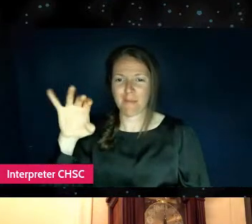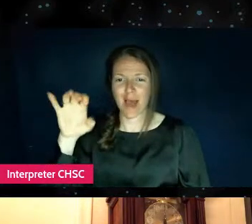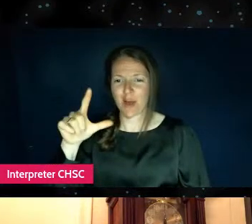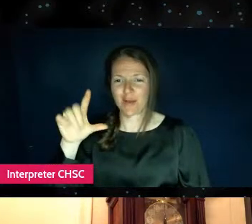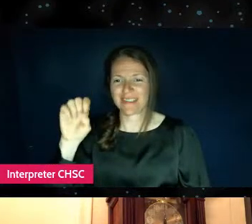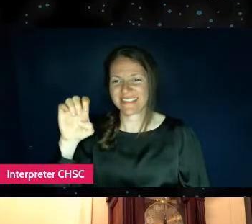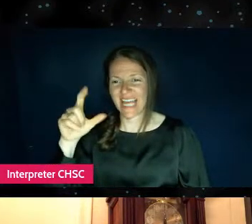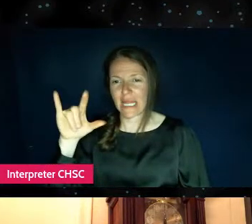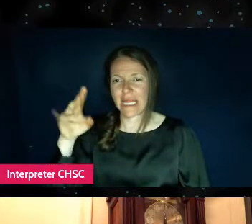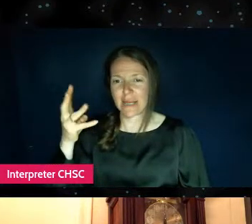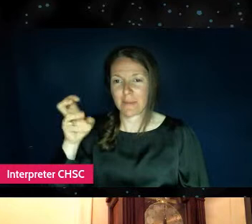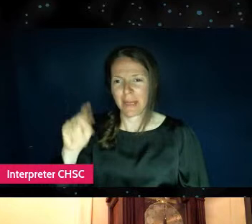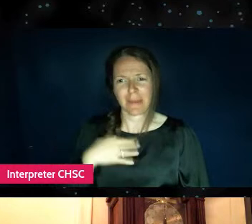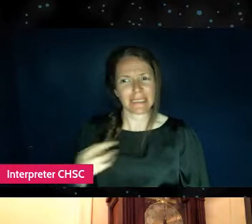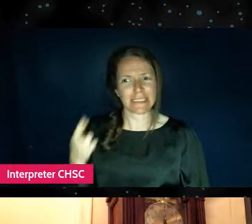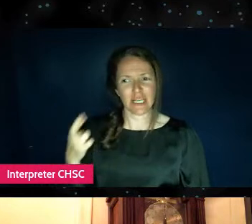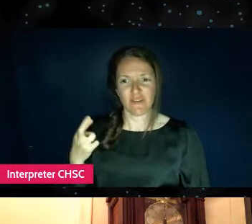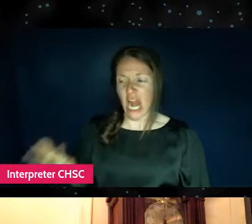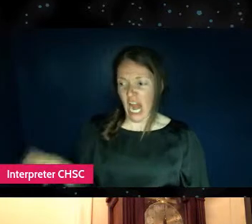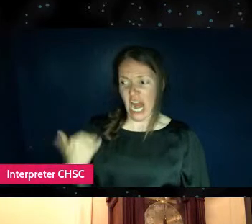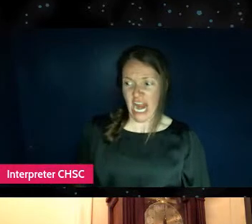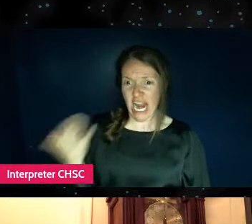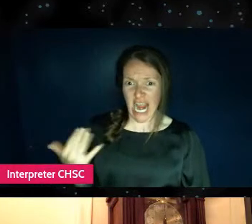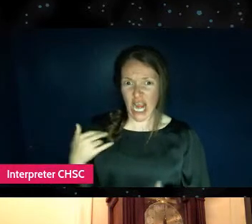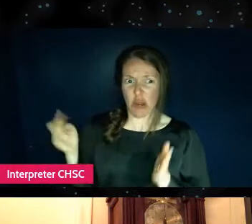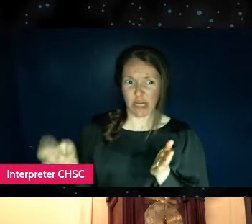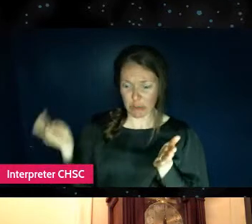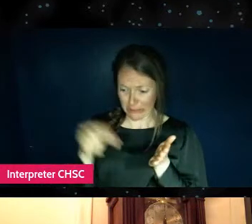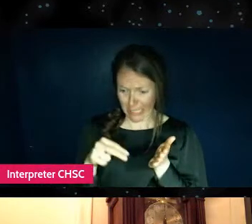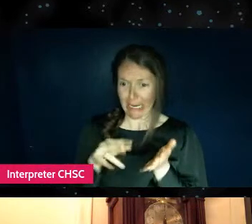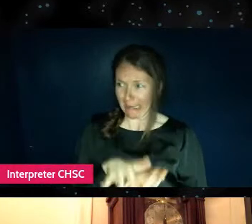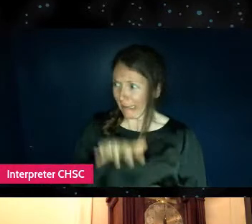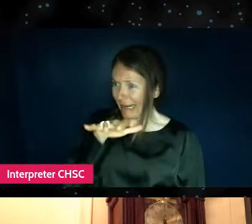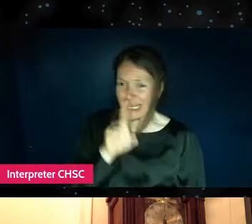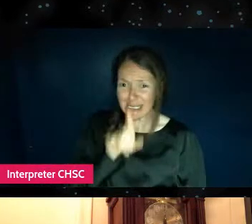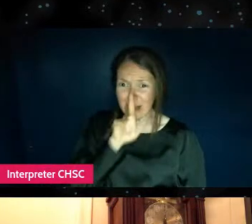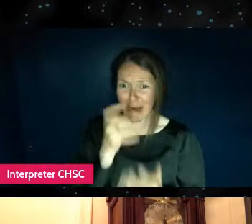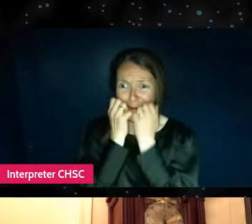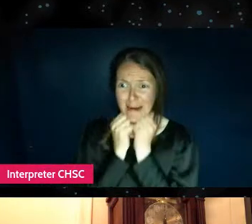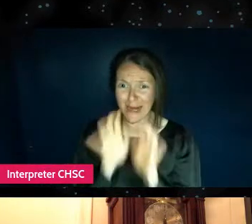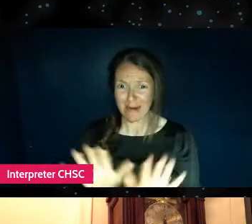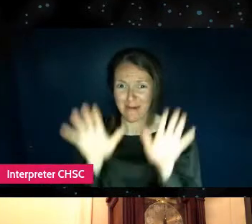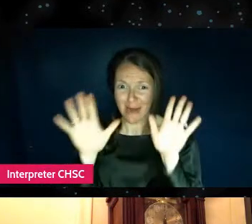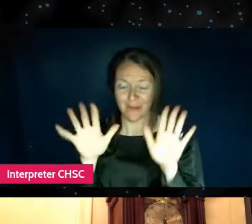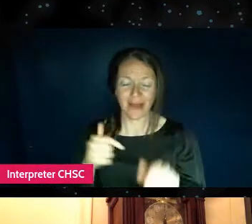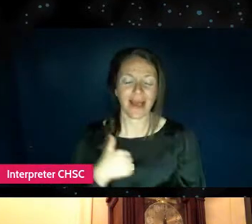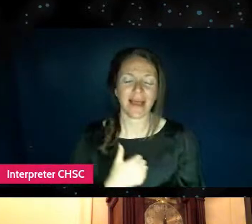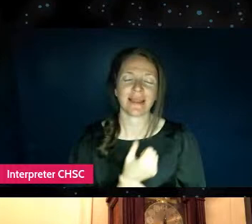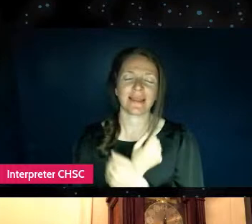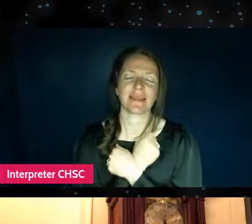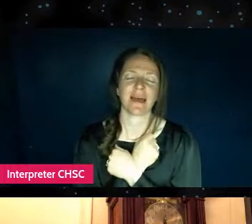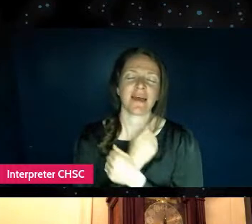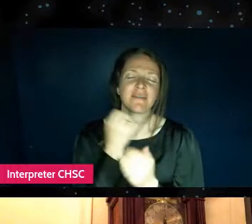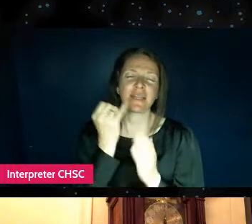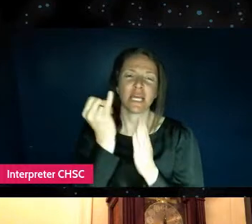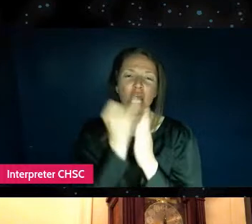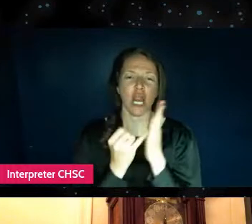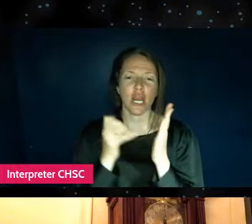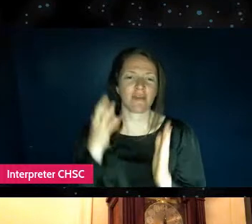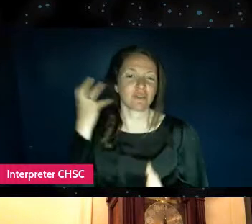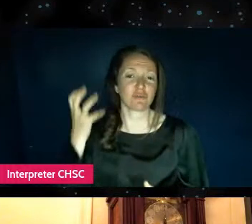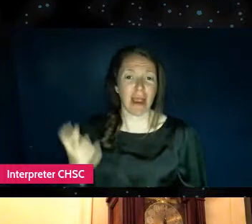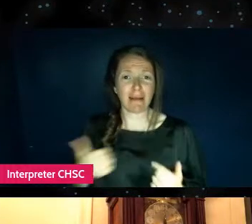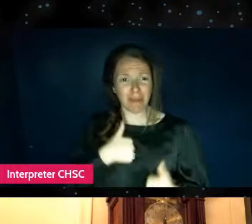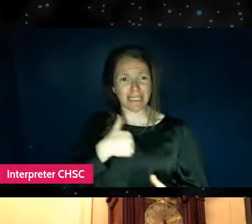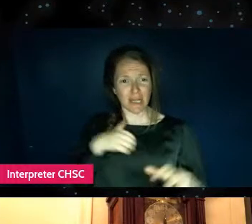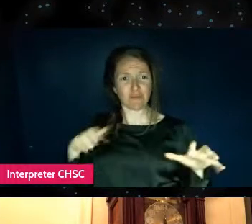dear friends, and I said, you got to get over here. You got to see what I just found. This is absolutely incredible. I love the art of drag. I do drag. And it